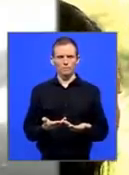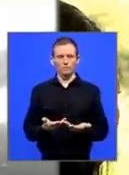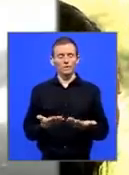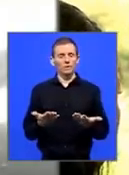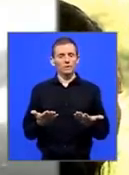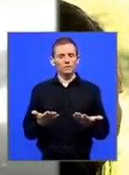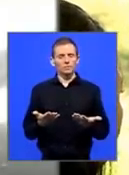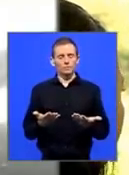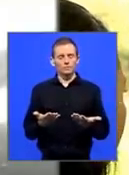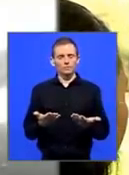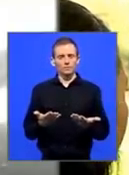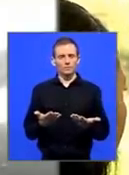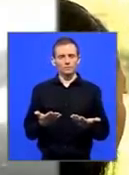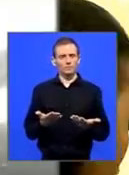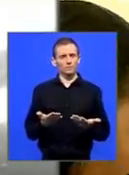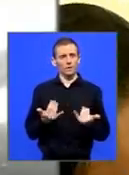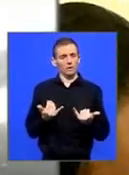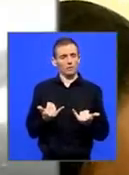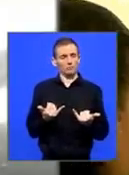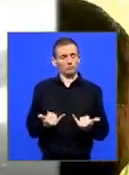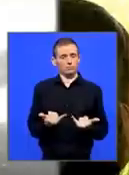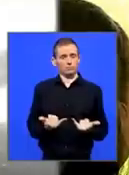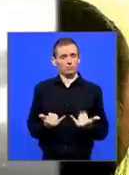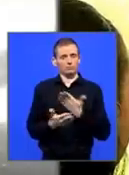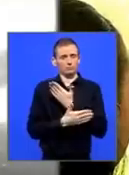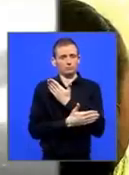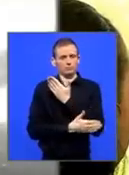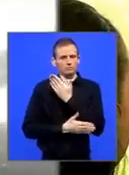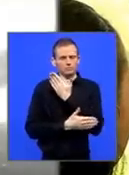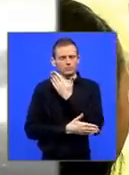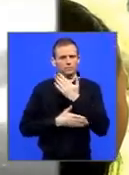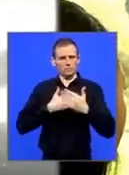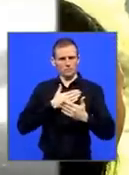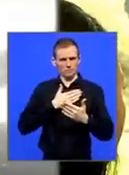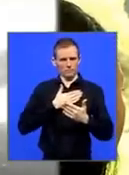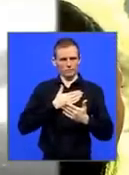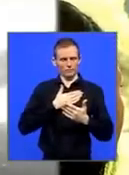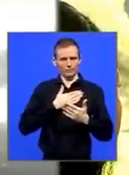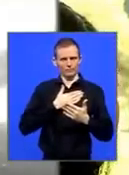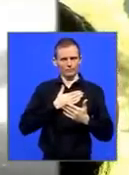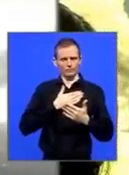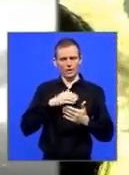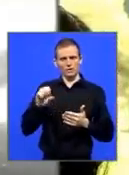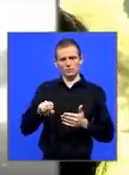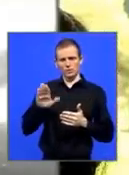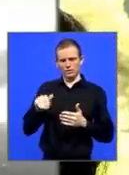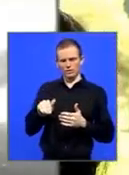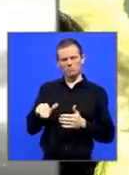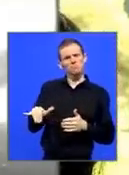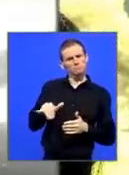we are an example of reconciliation between between invaders